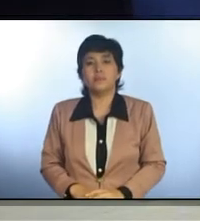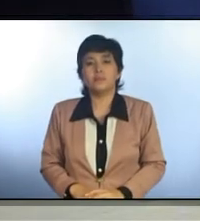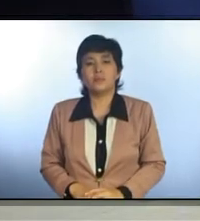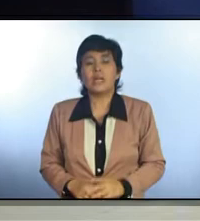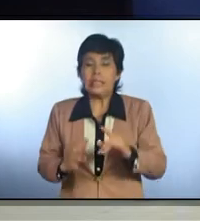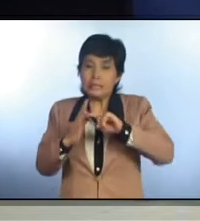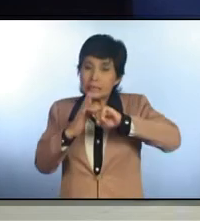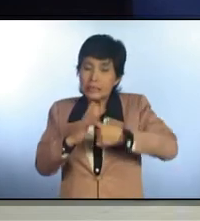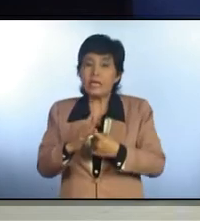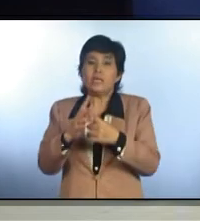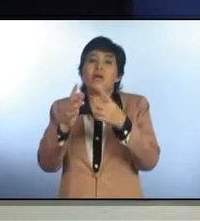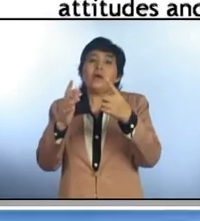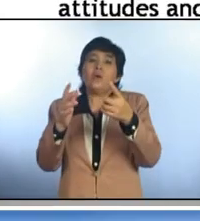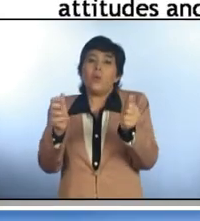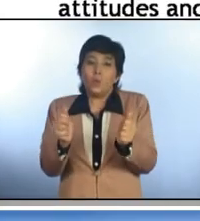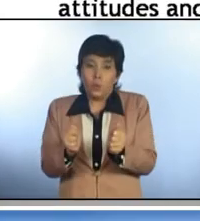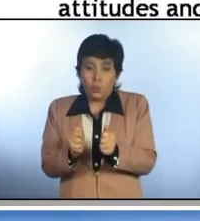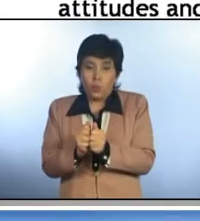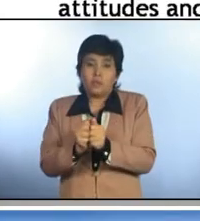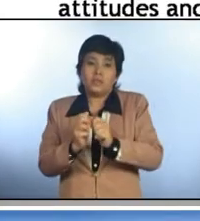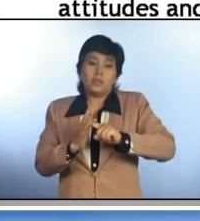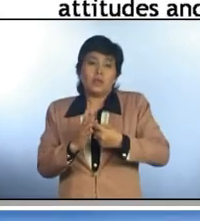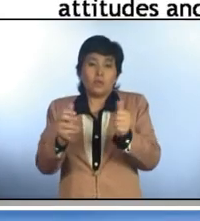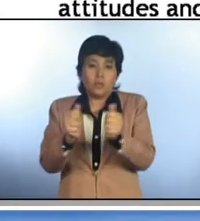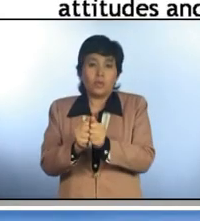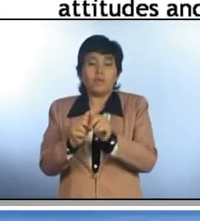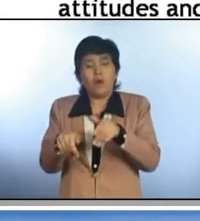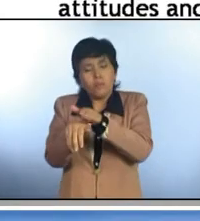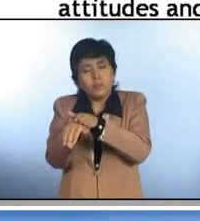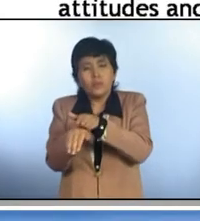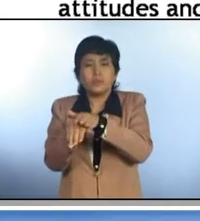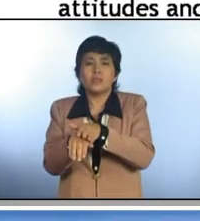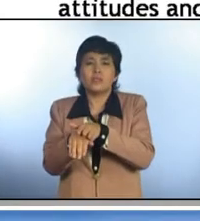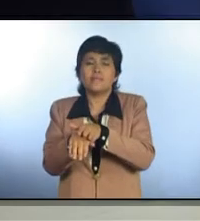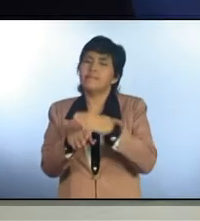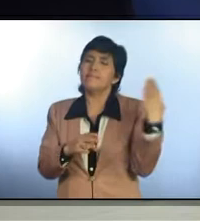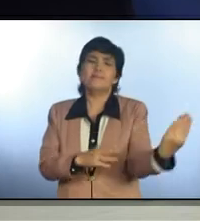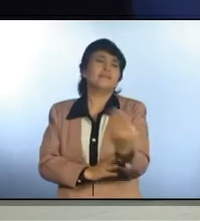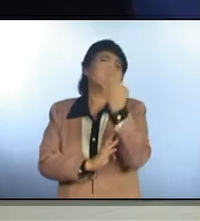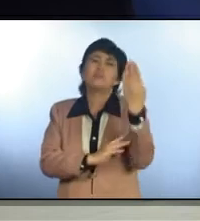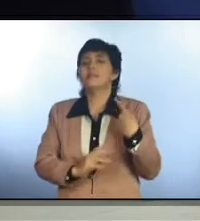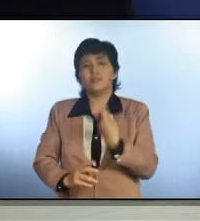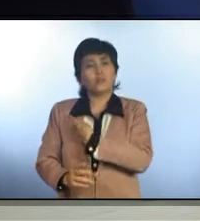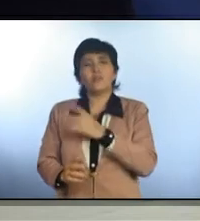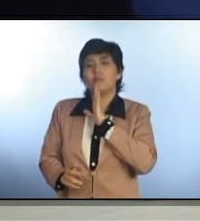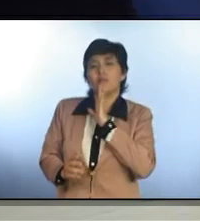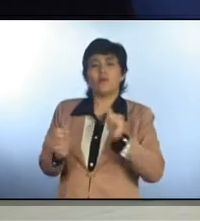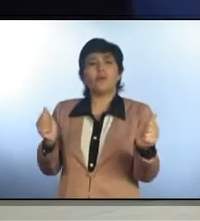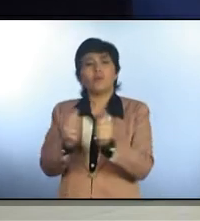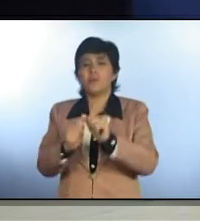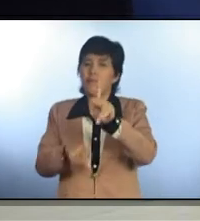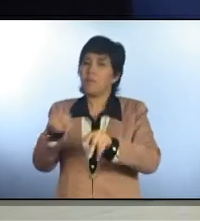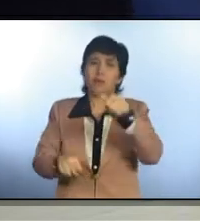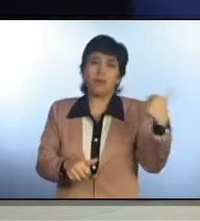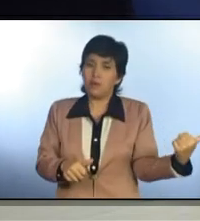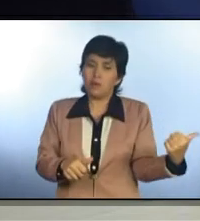Now, to start off with, how persuasive are you? I mean, generally, when you speak to other people or when